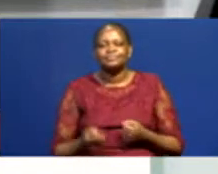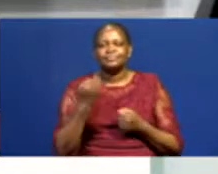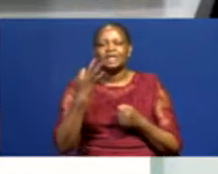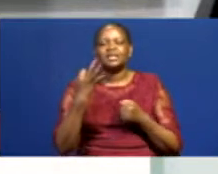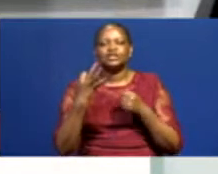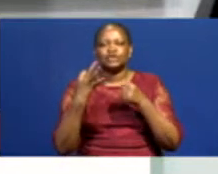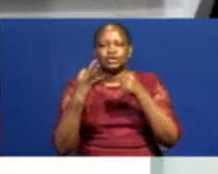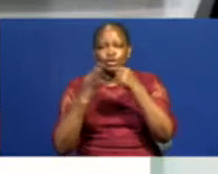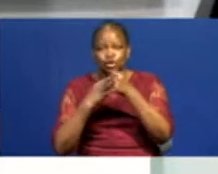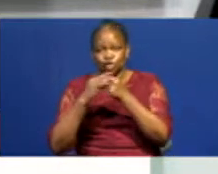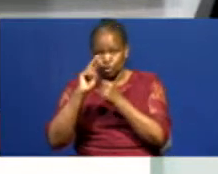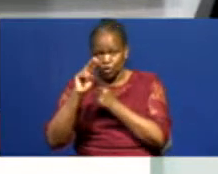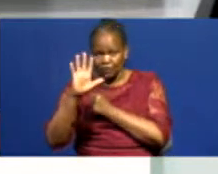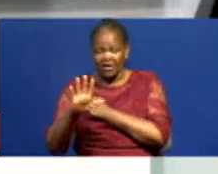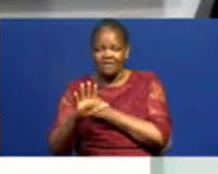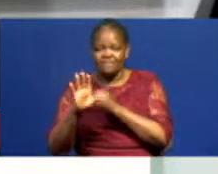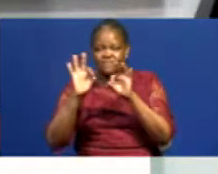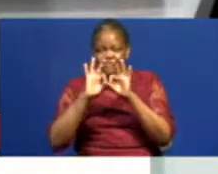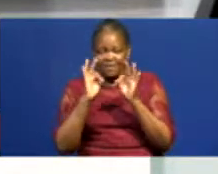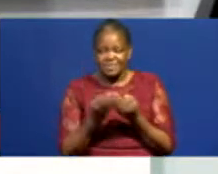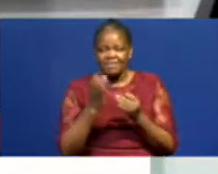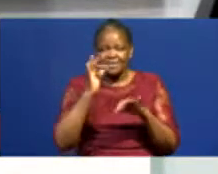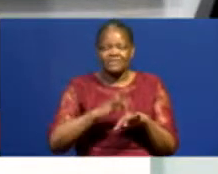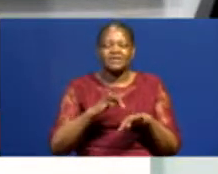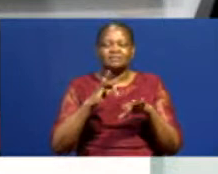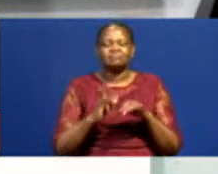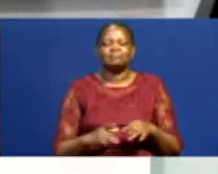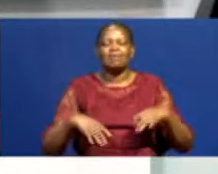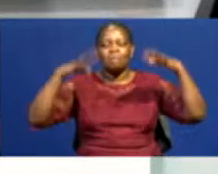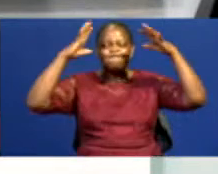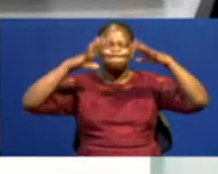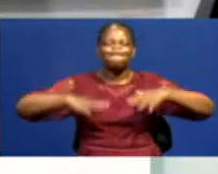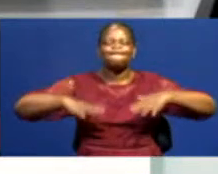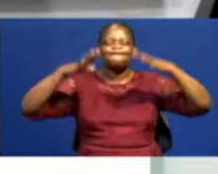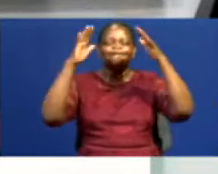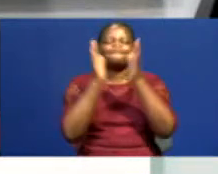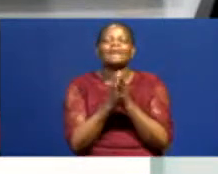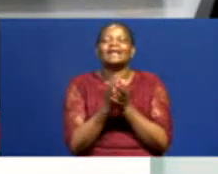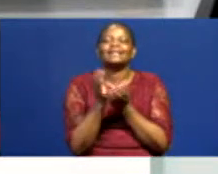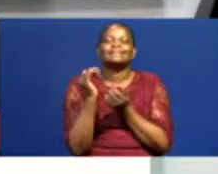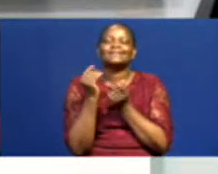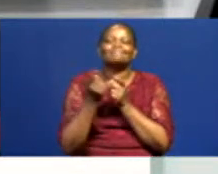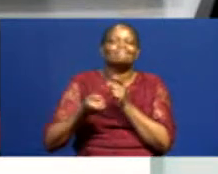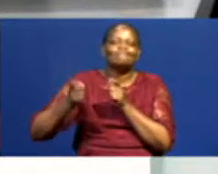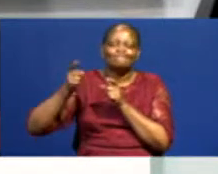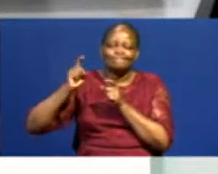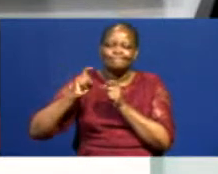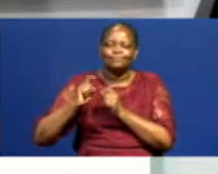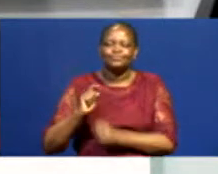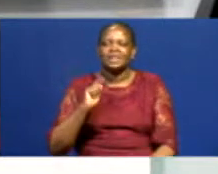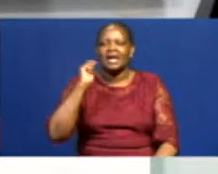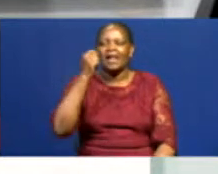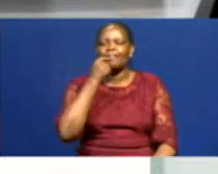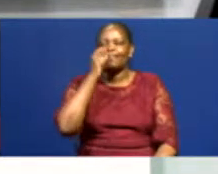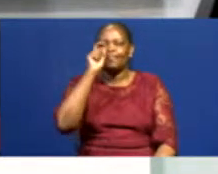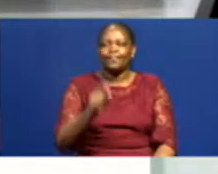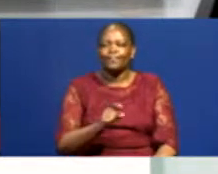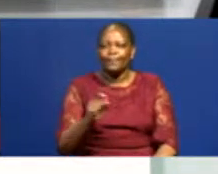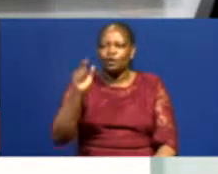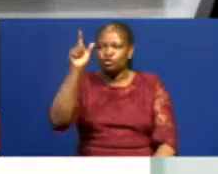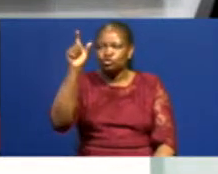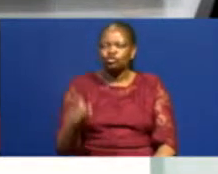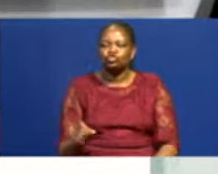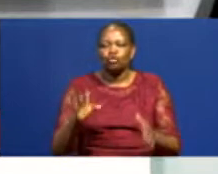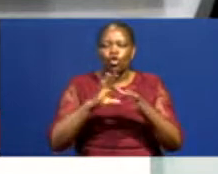Tana River have been affected by the floods, with the number expected to rise. According to Kenya Red Cross Regional Coordinator Hassan